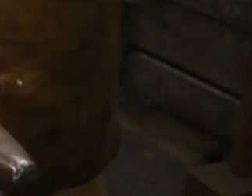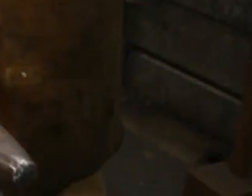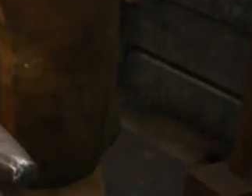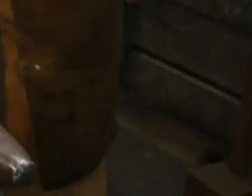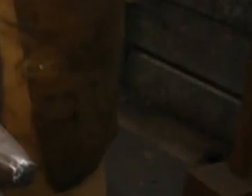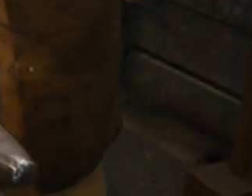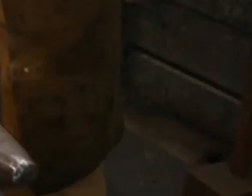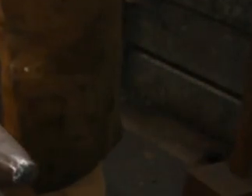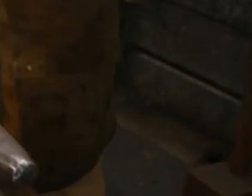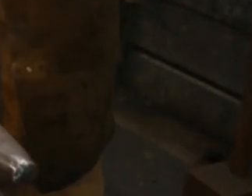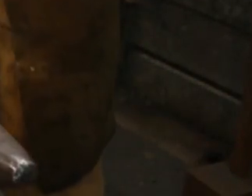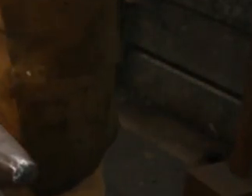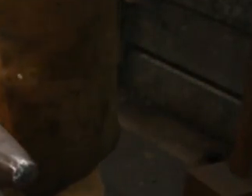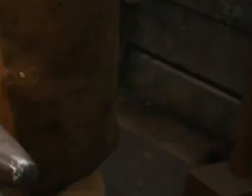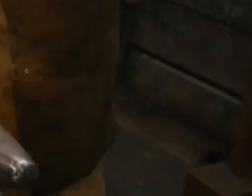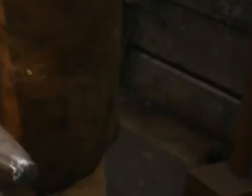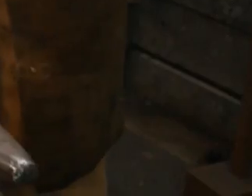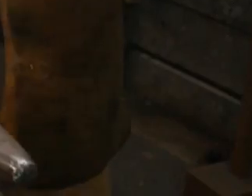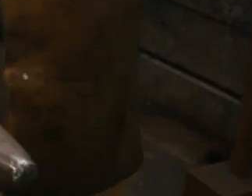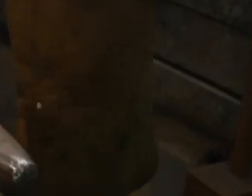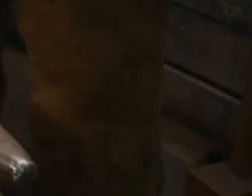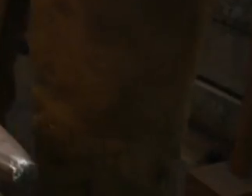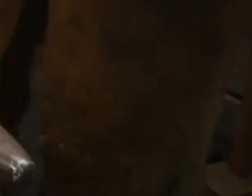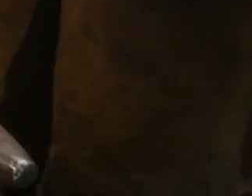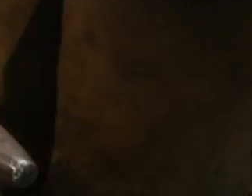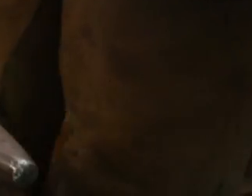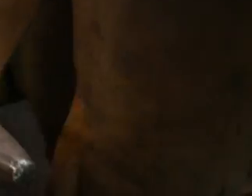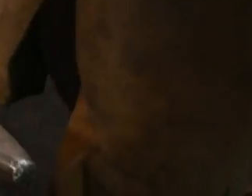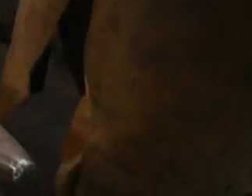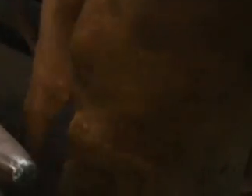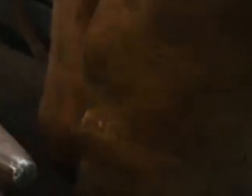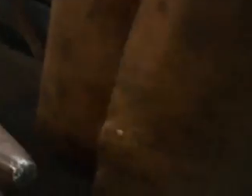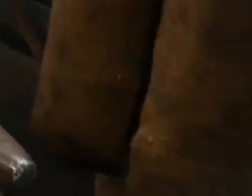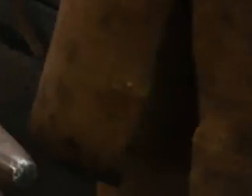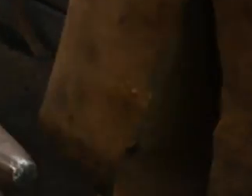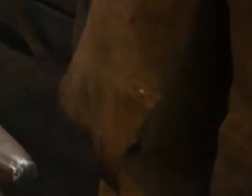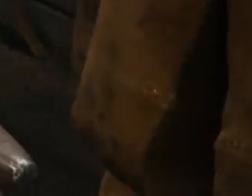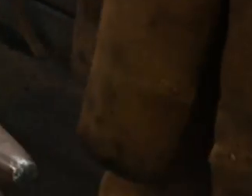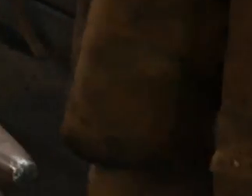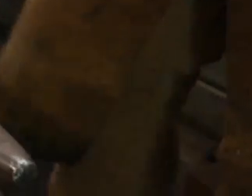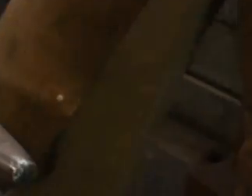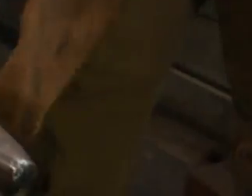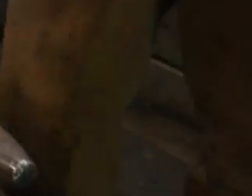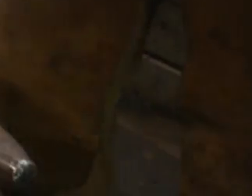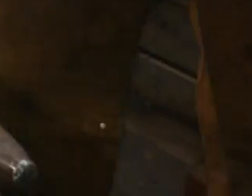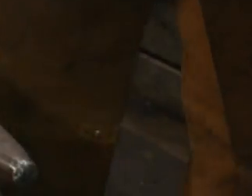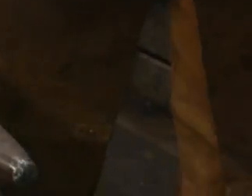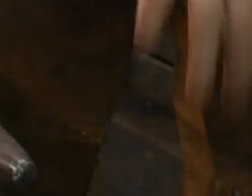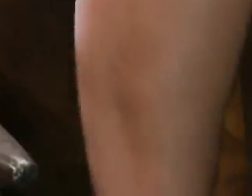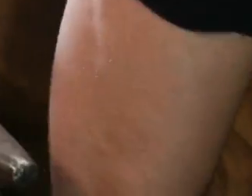Come out as a white ball of lightning there, and you not damage anything.